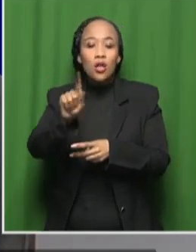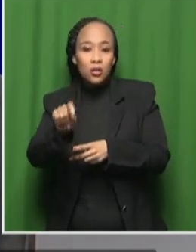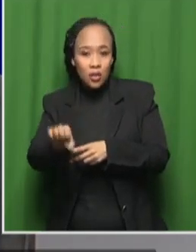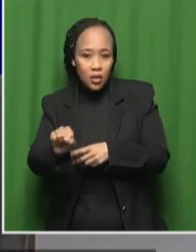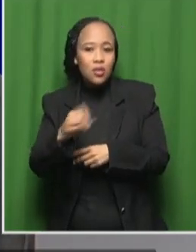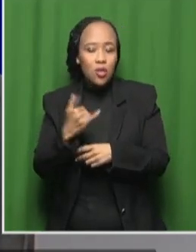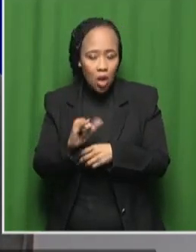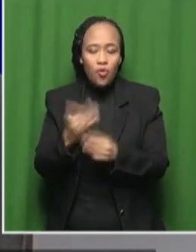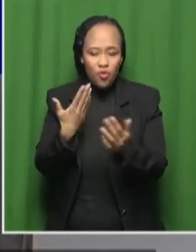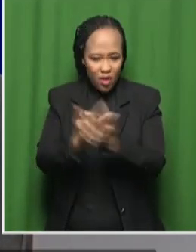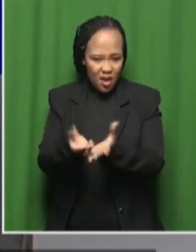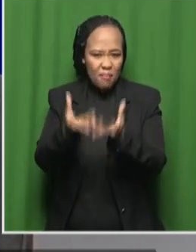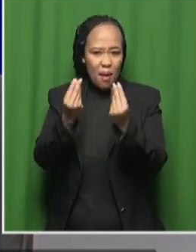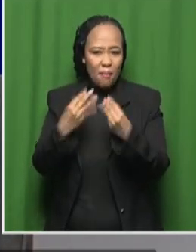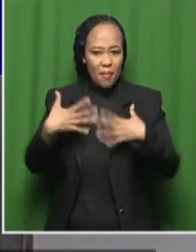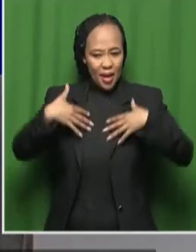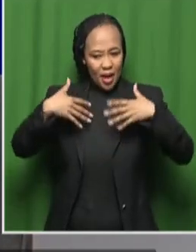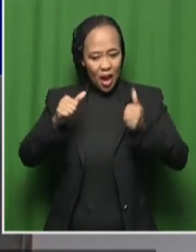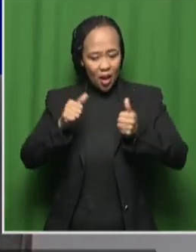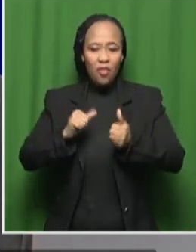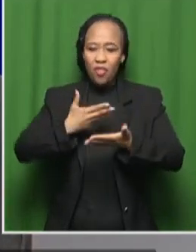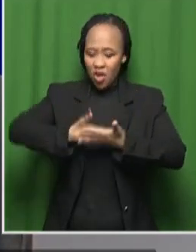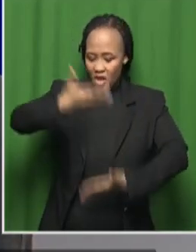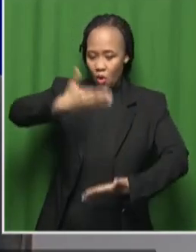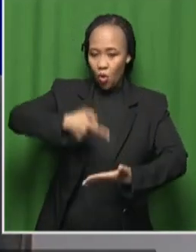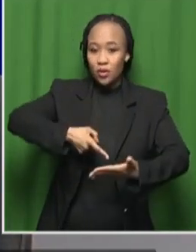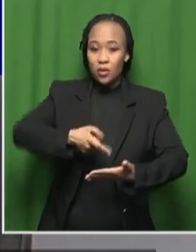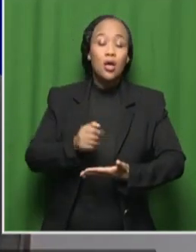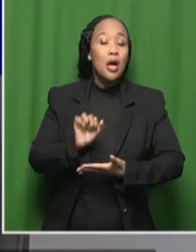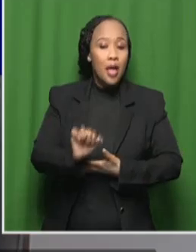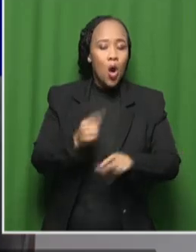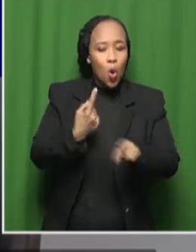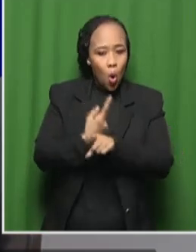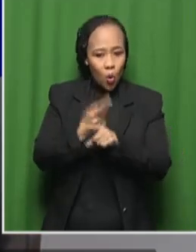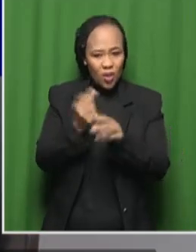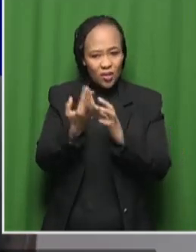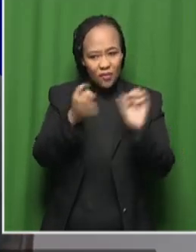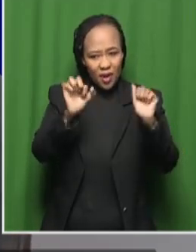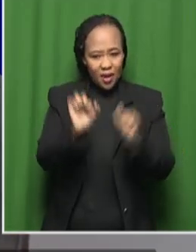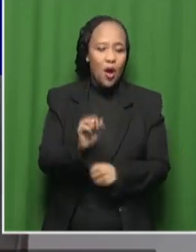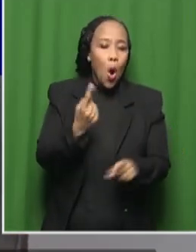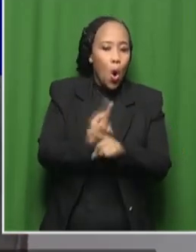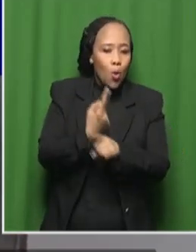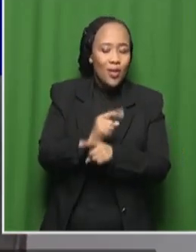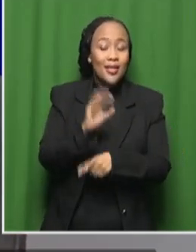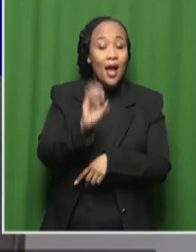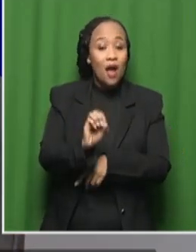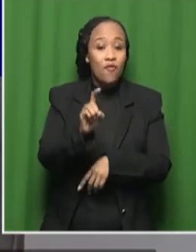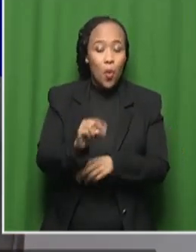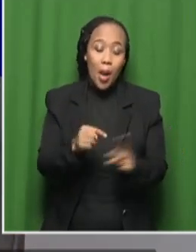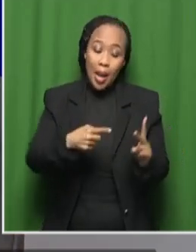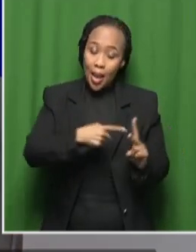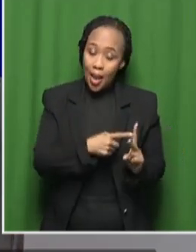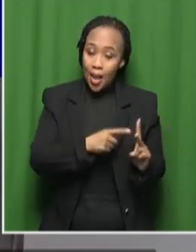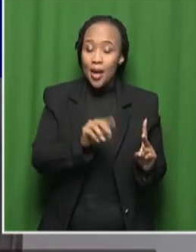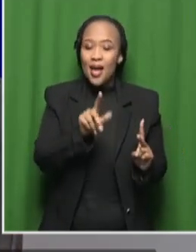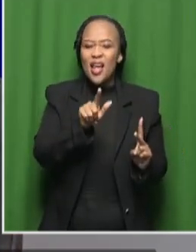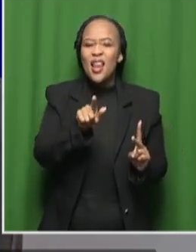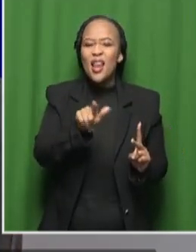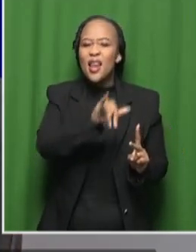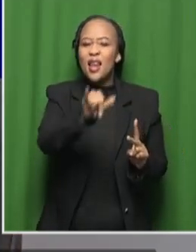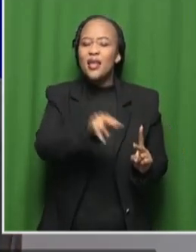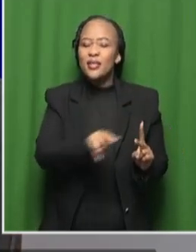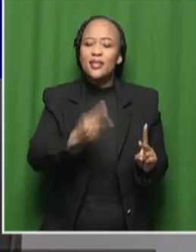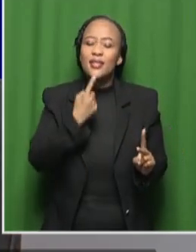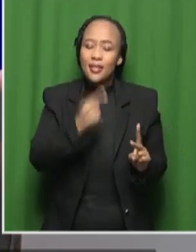health records, and the one-time form is and shall remain free always. As Liza said, we really believe that access to your health